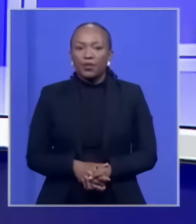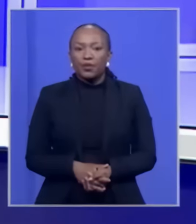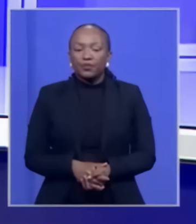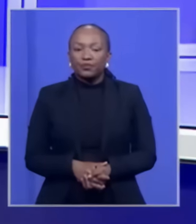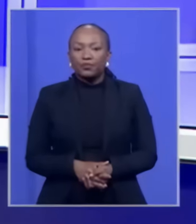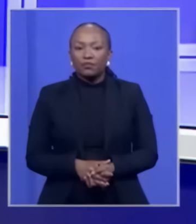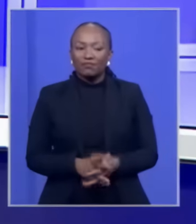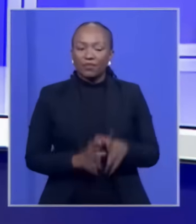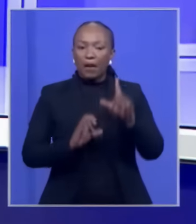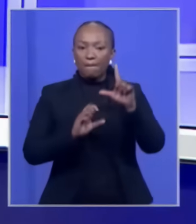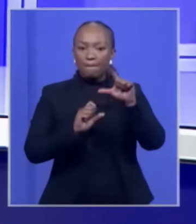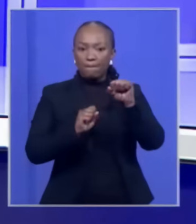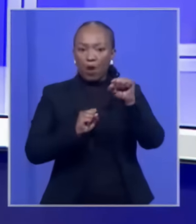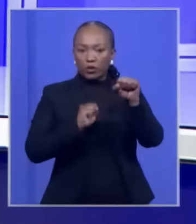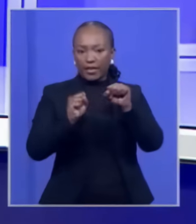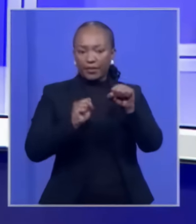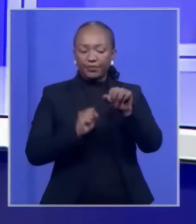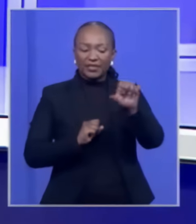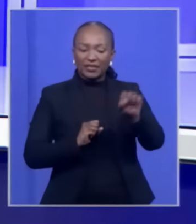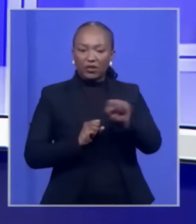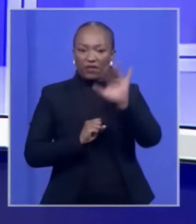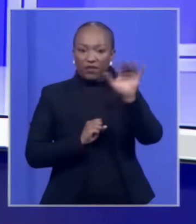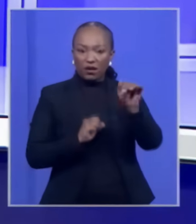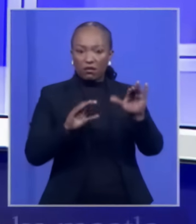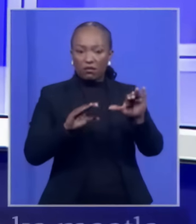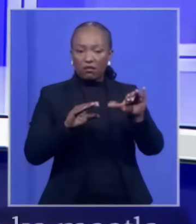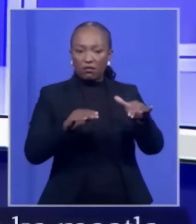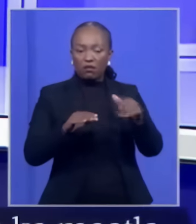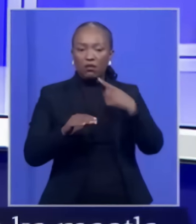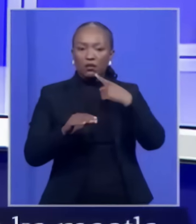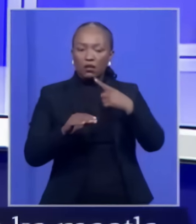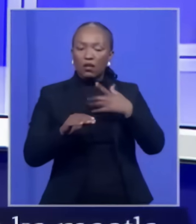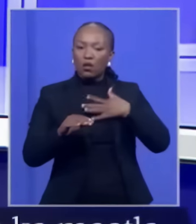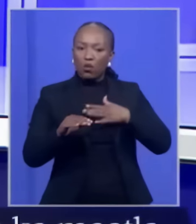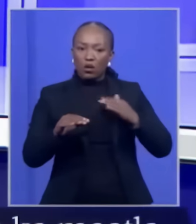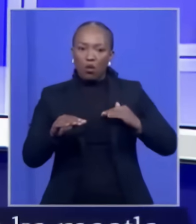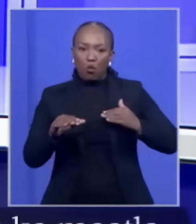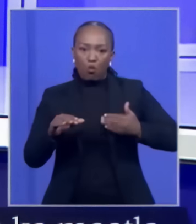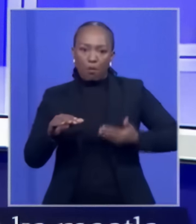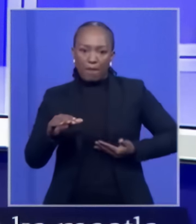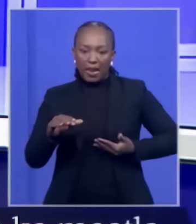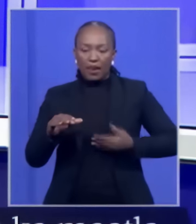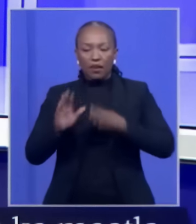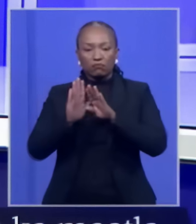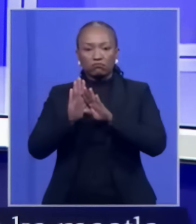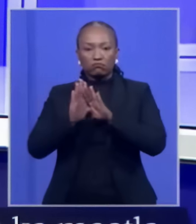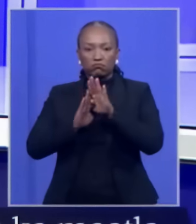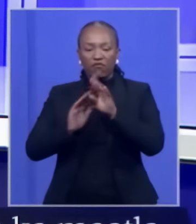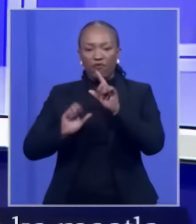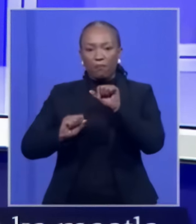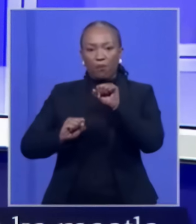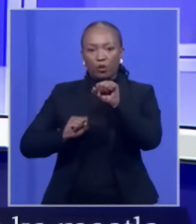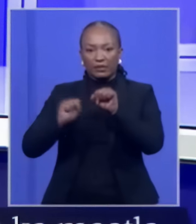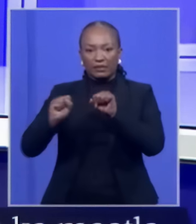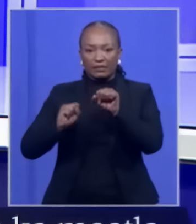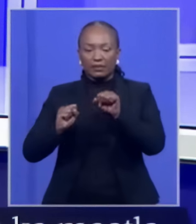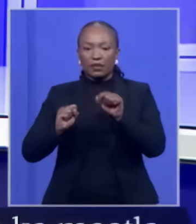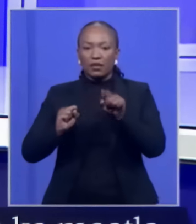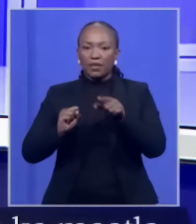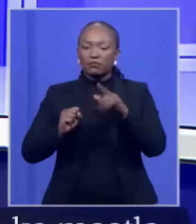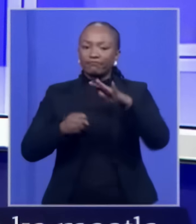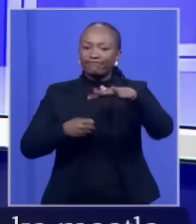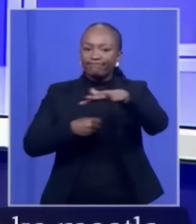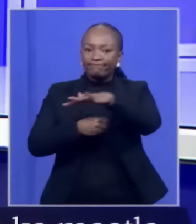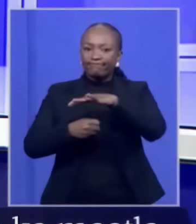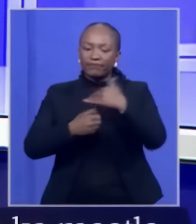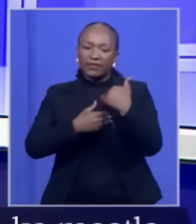Boxing South Africa ere e tee ya dikgatlhego tša bona ke go kaonafatša papadi ya matswele ya basadi gore e be lefelo la polokego go dipapadi tša